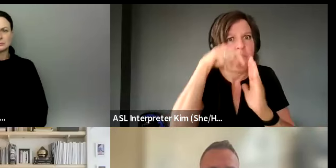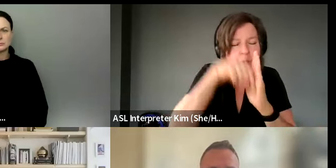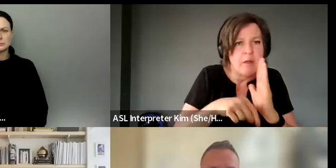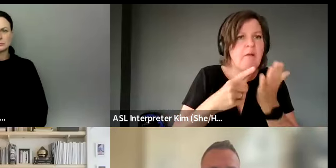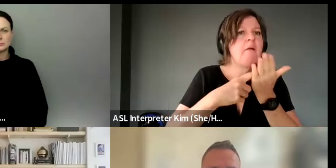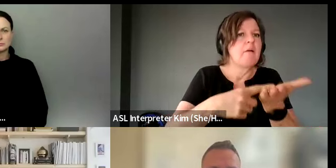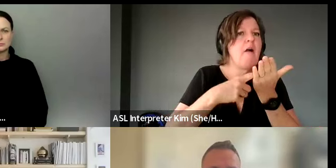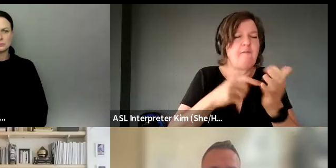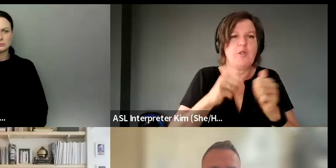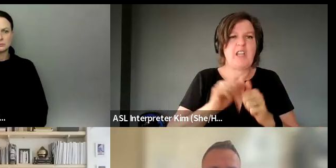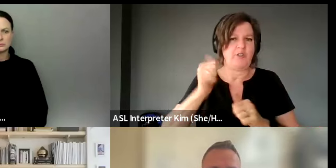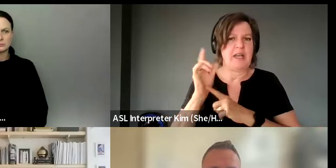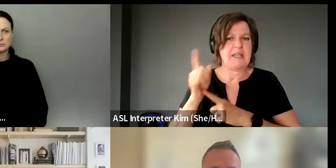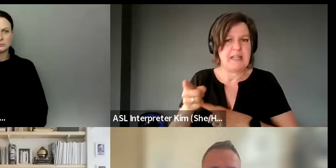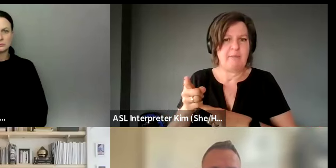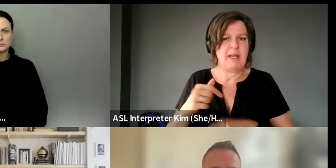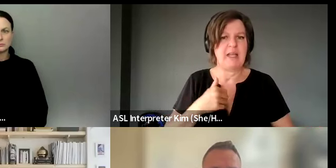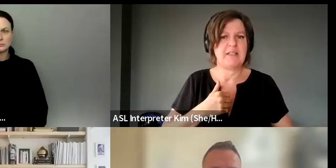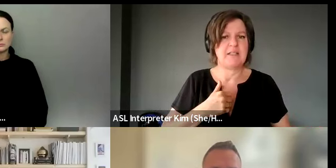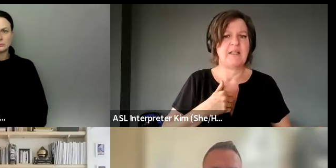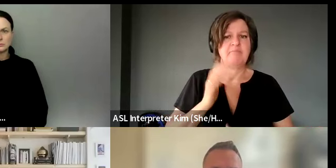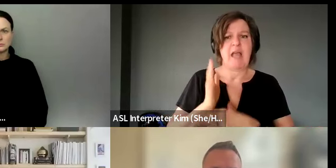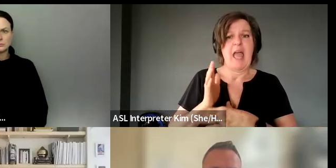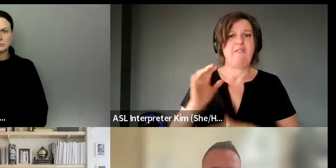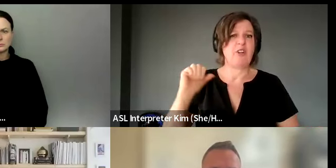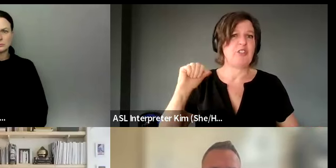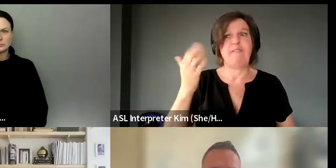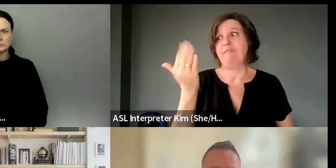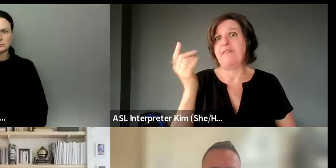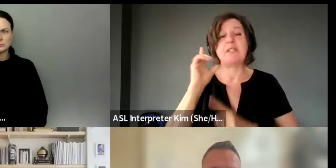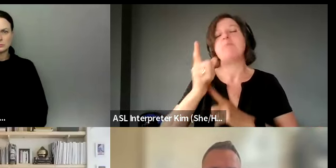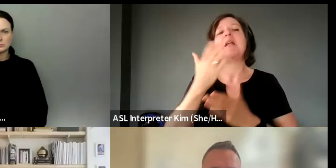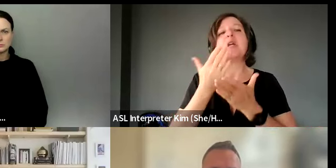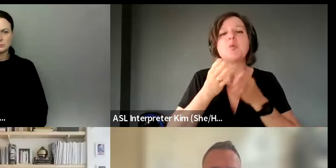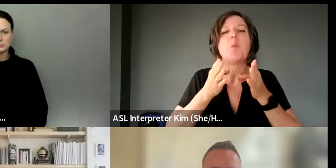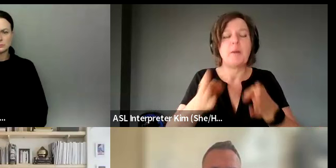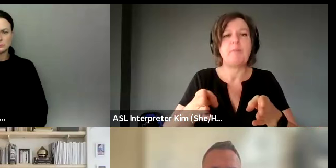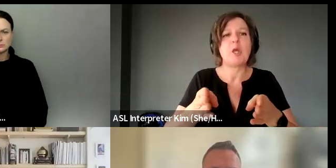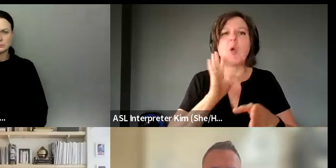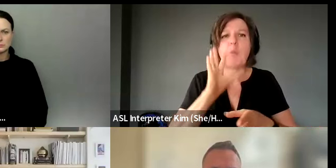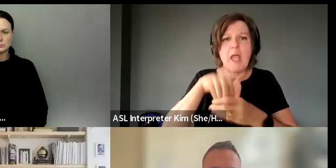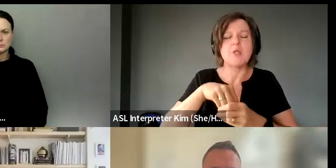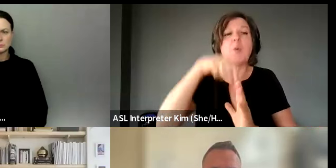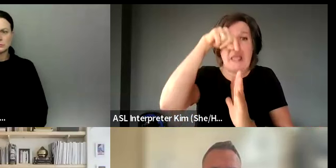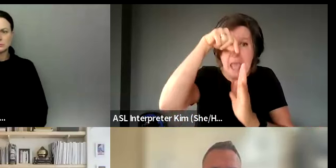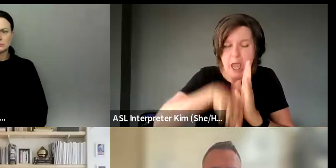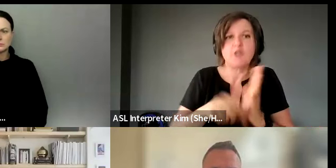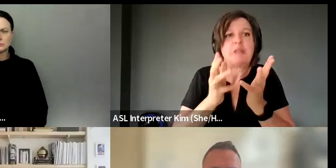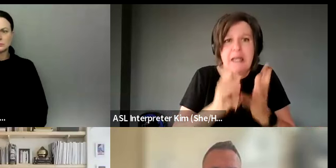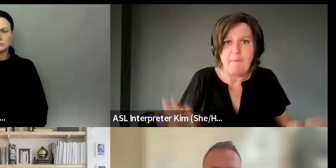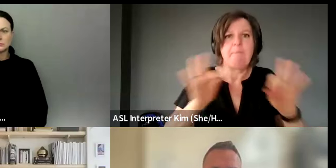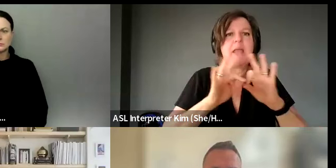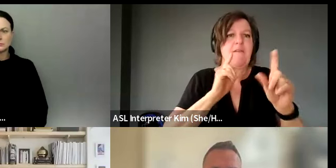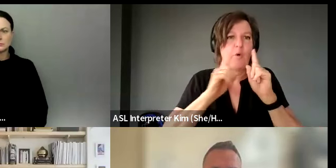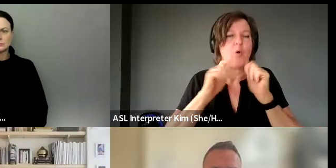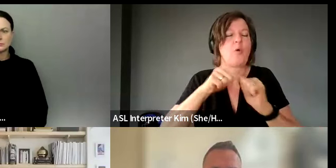15 minutes, at least an average of 15 minutes would be a good way to engage in a deep and meaningful conversation with other people who may not know